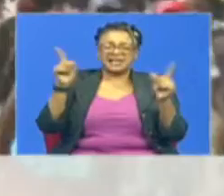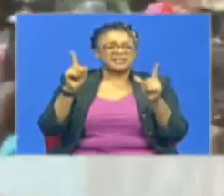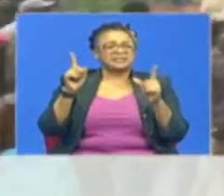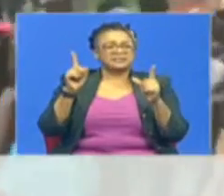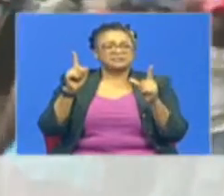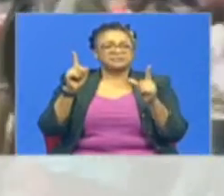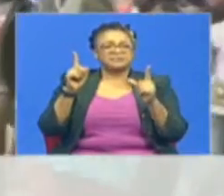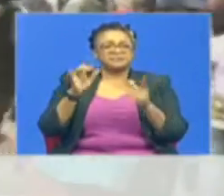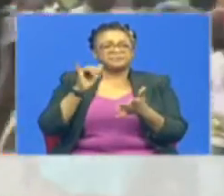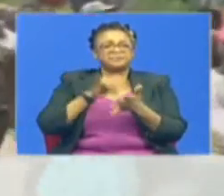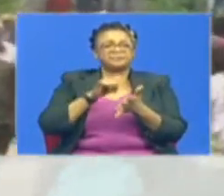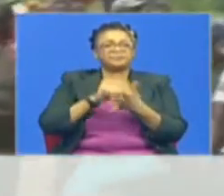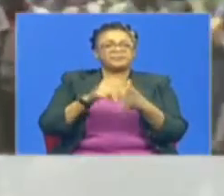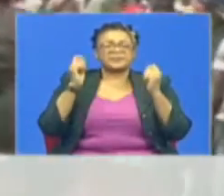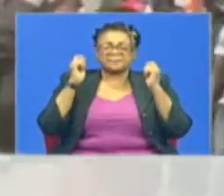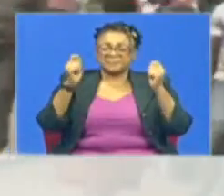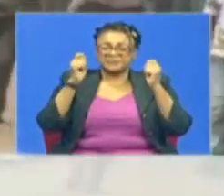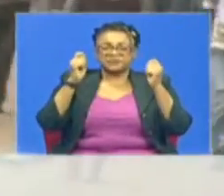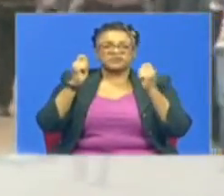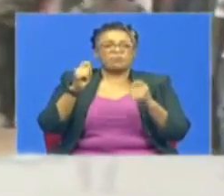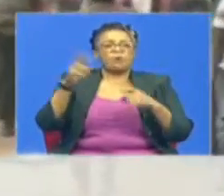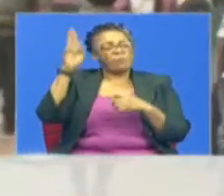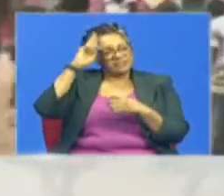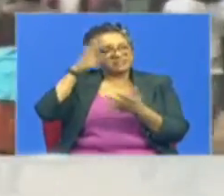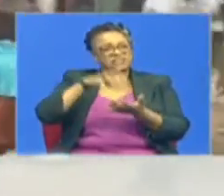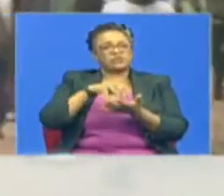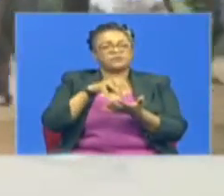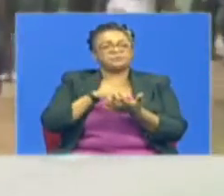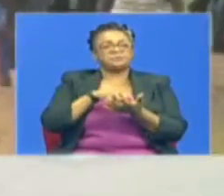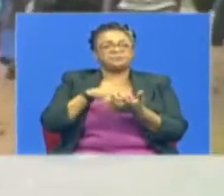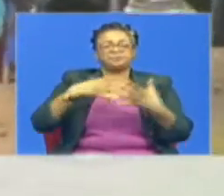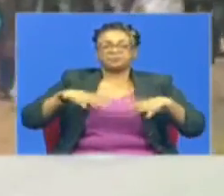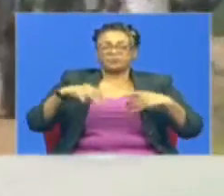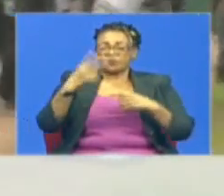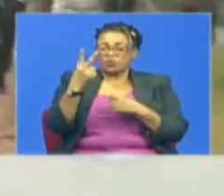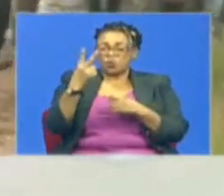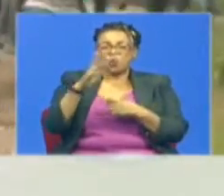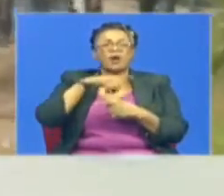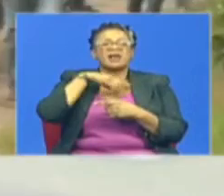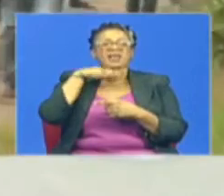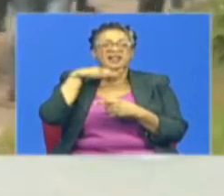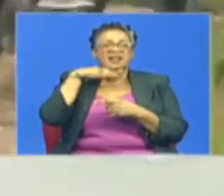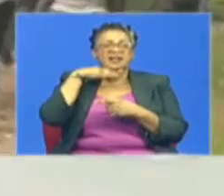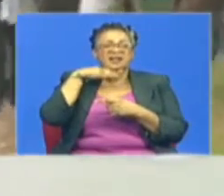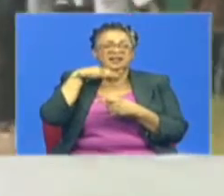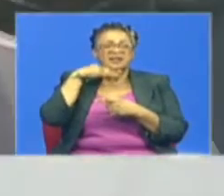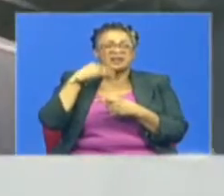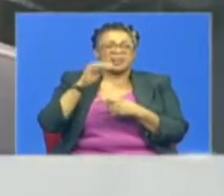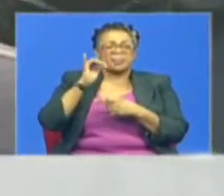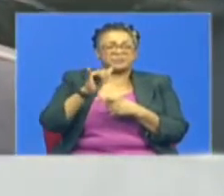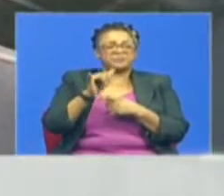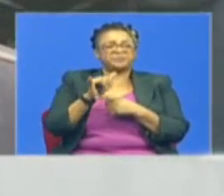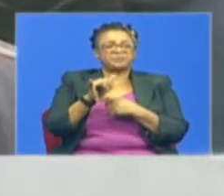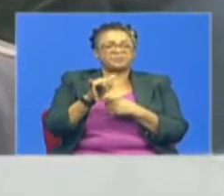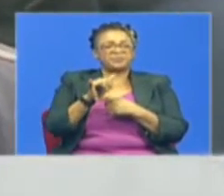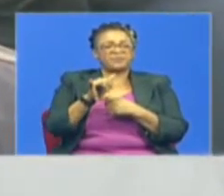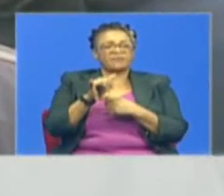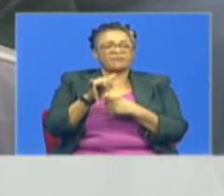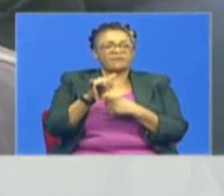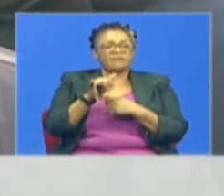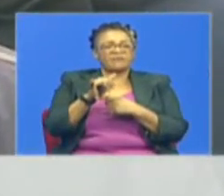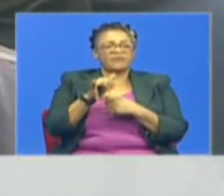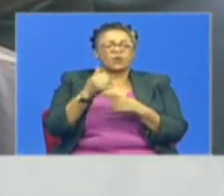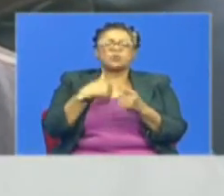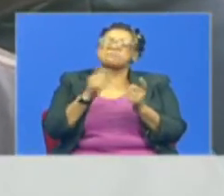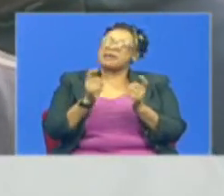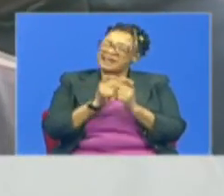was marching towards the police station. Two more people were killed in the ensuing scuffle. Mutu angali hapa tuko na uchungu